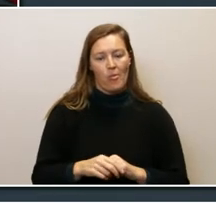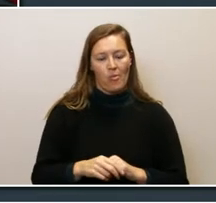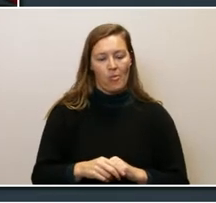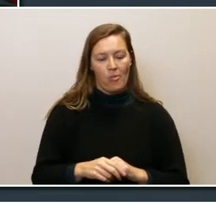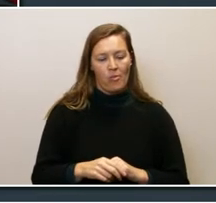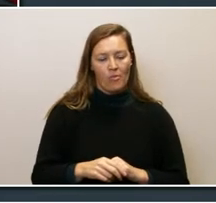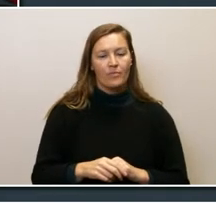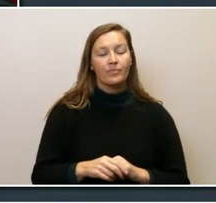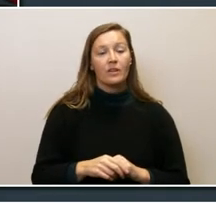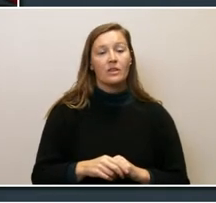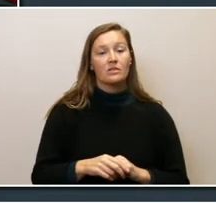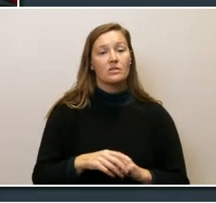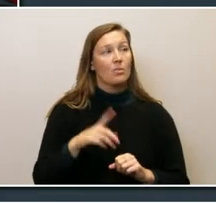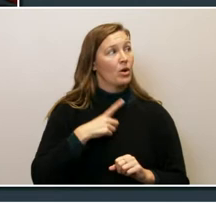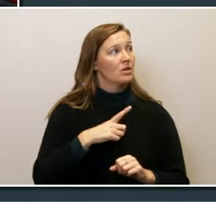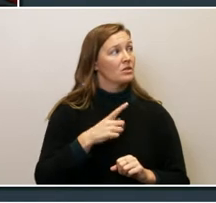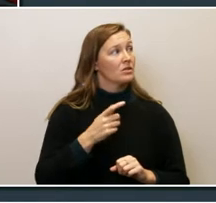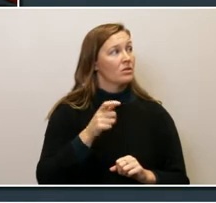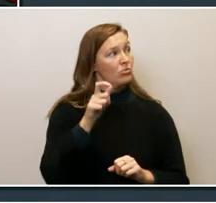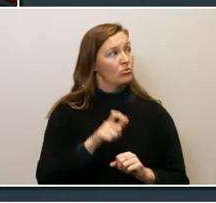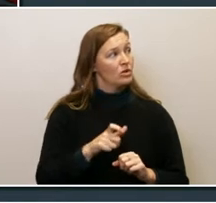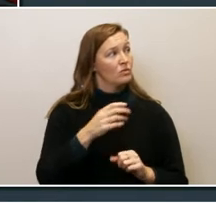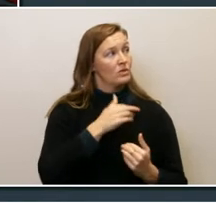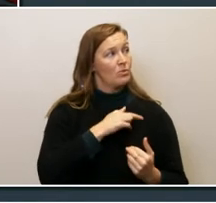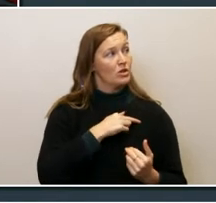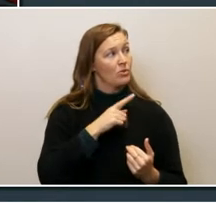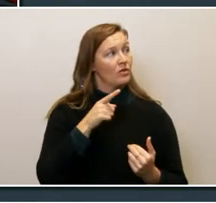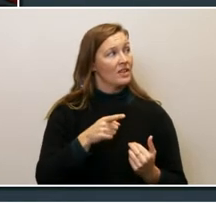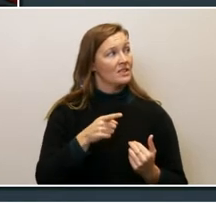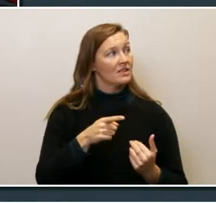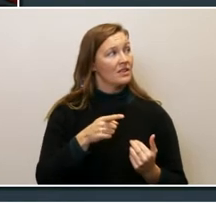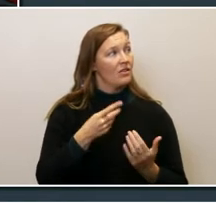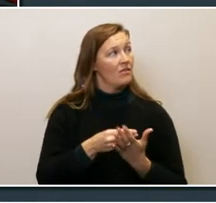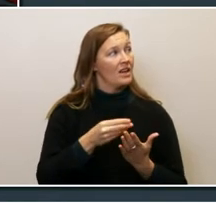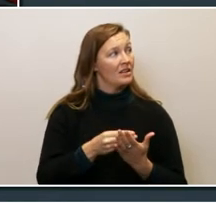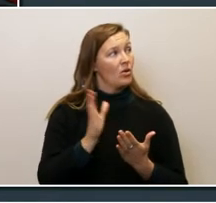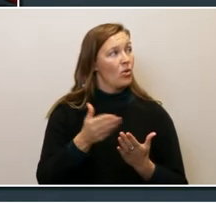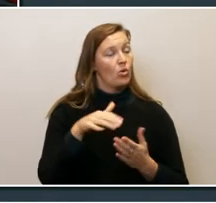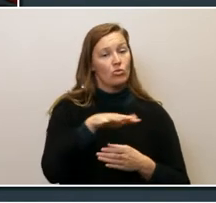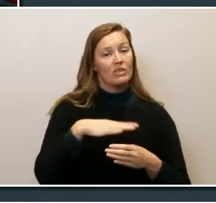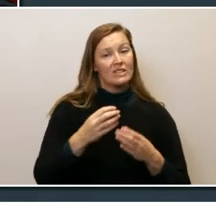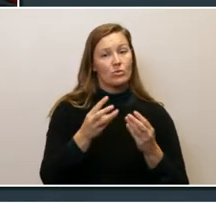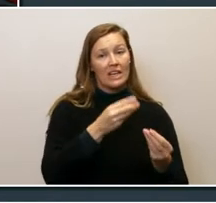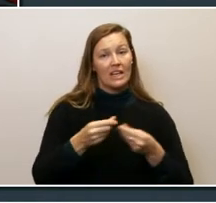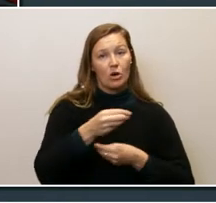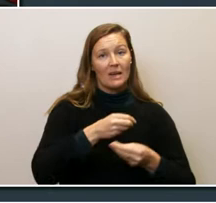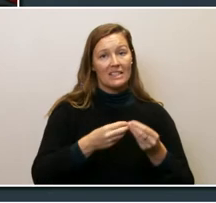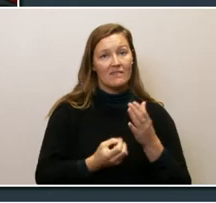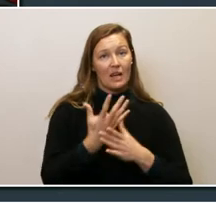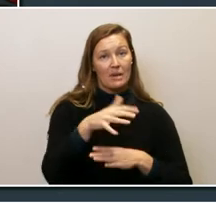as the person in charge of this fund, and having assessed or in the process of assessing all the regional economic development agencies